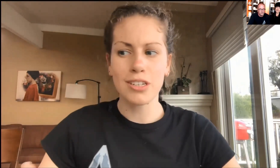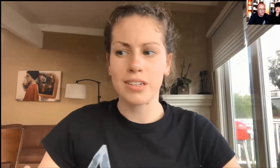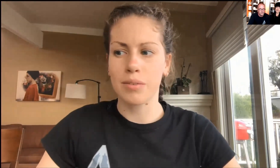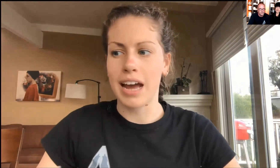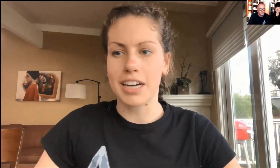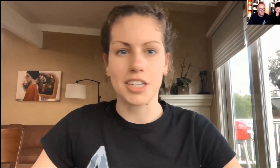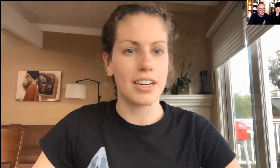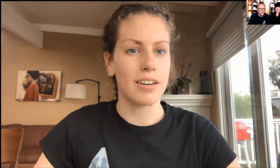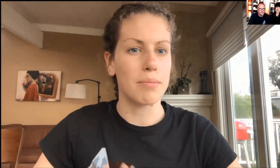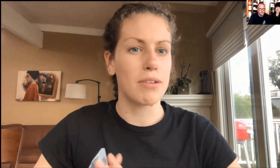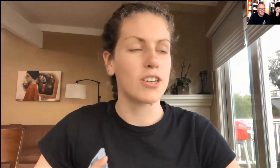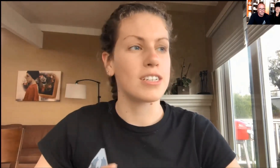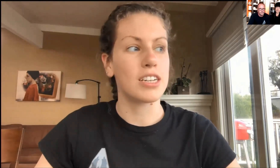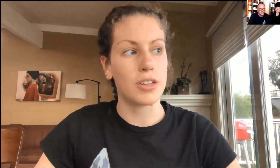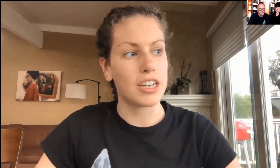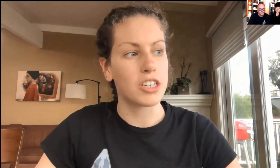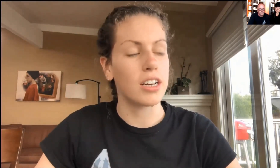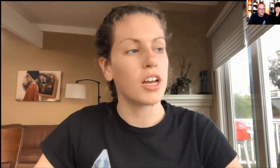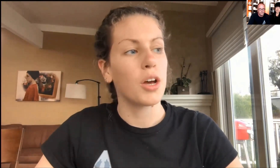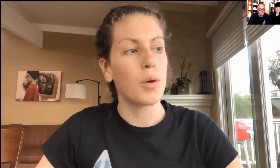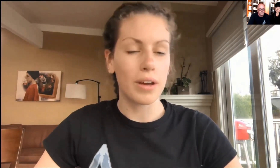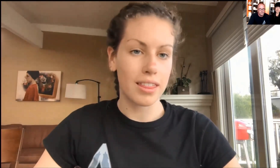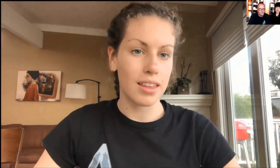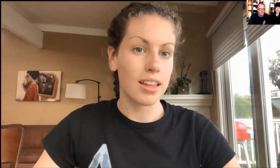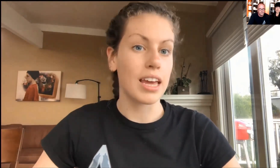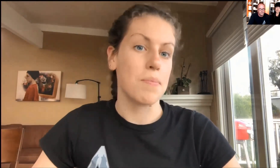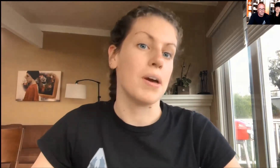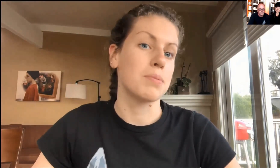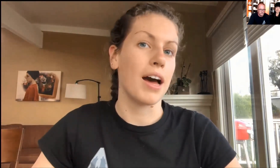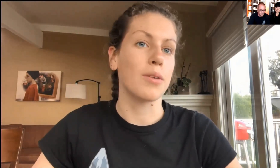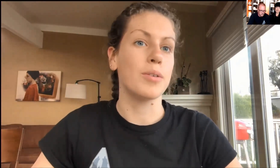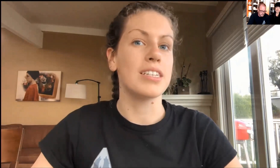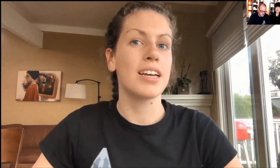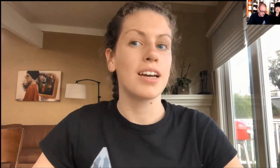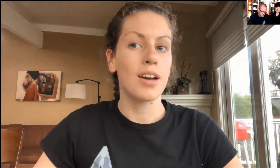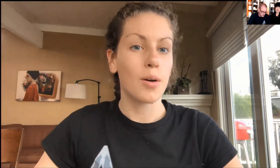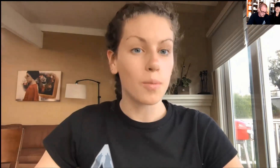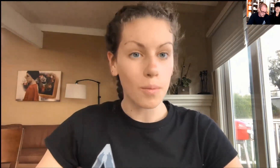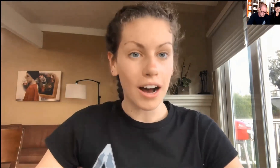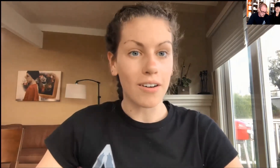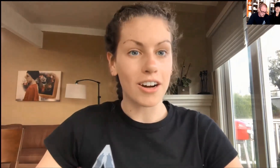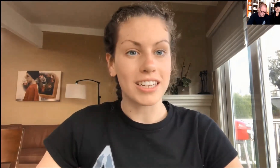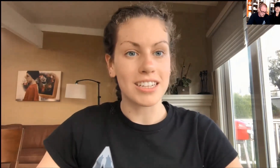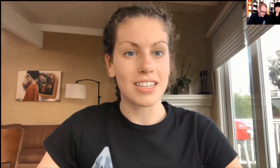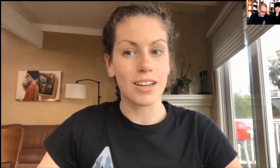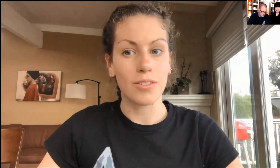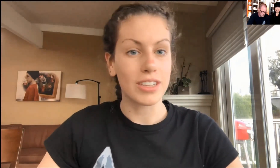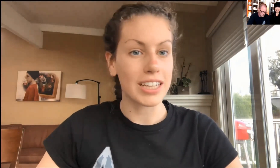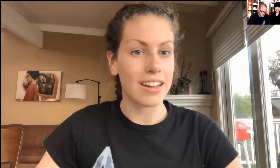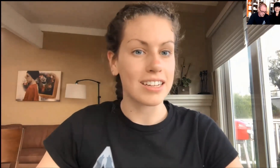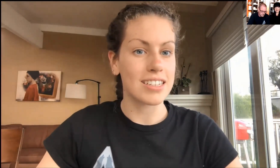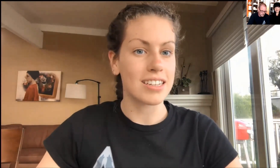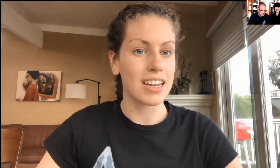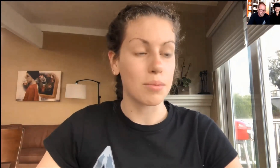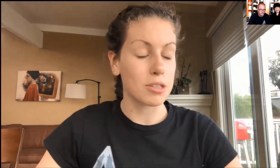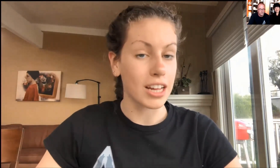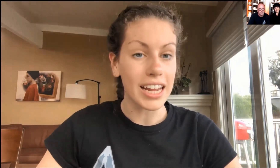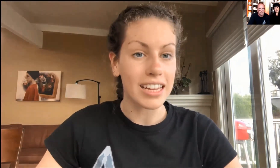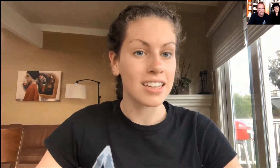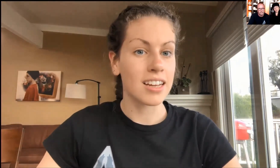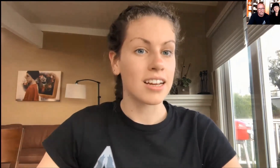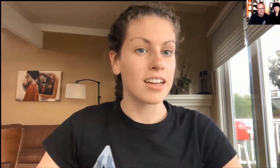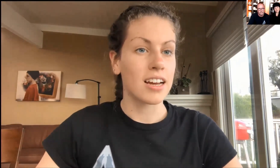my first reaction, my first interaction with the Apex Pack was, wow, are these really how these